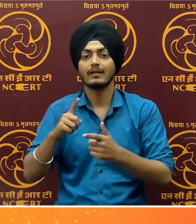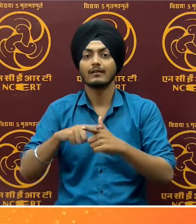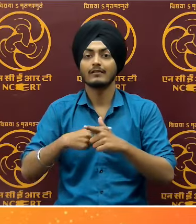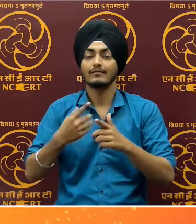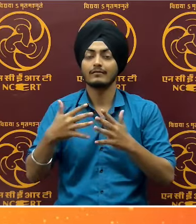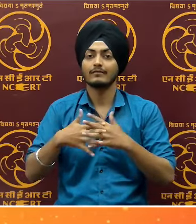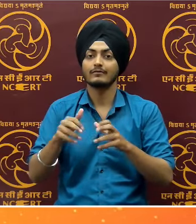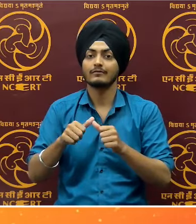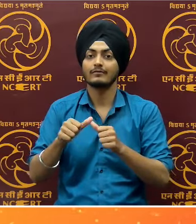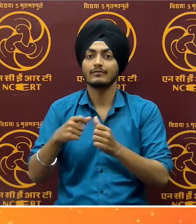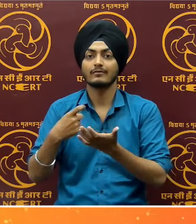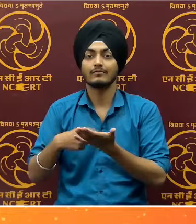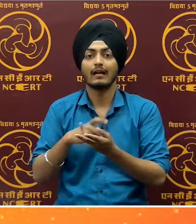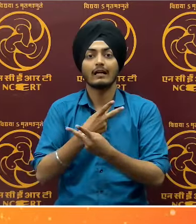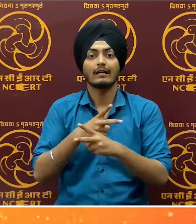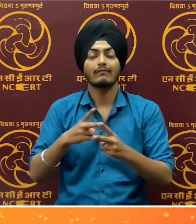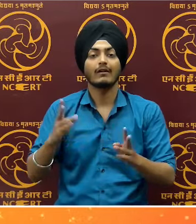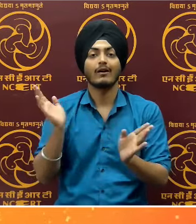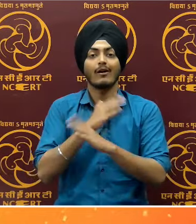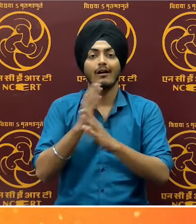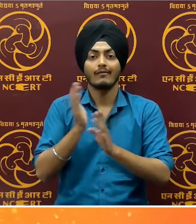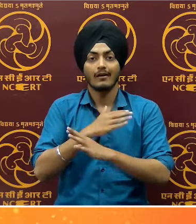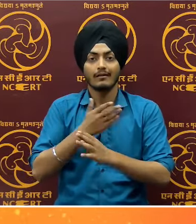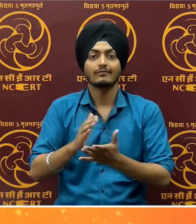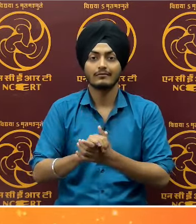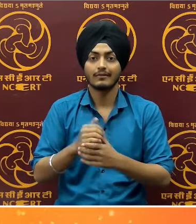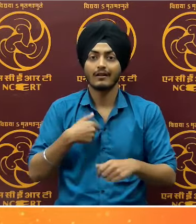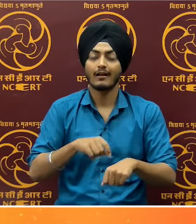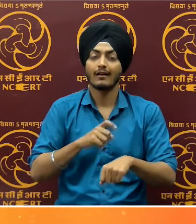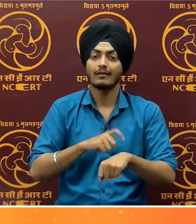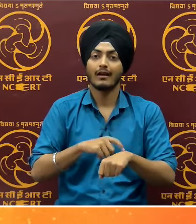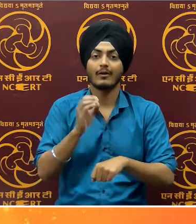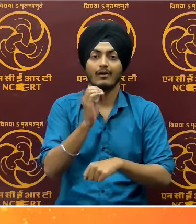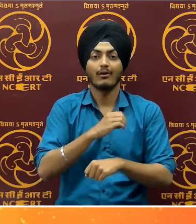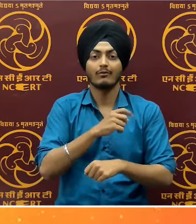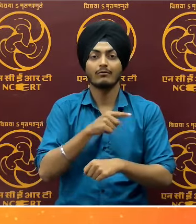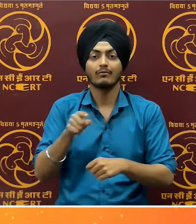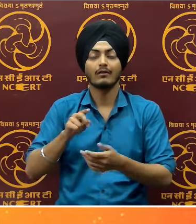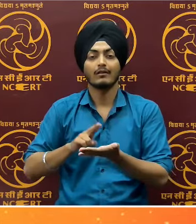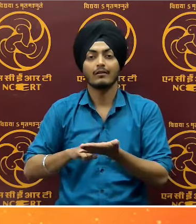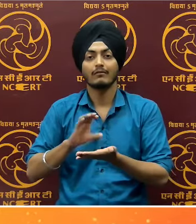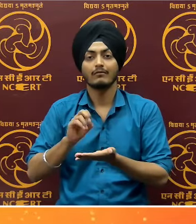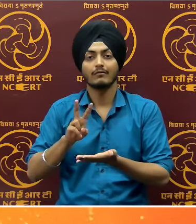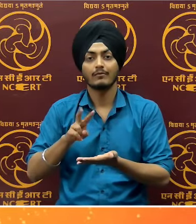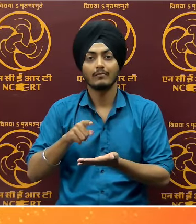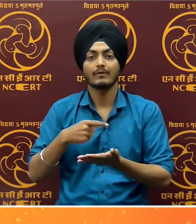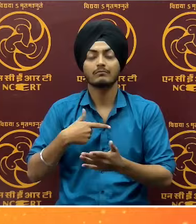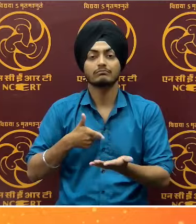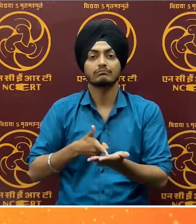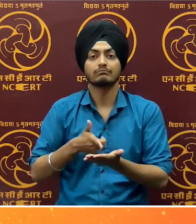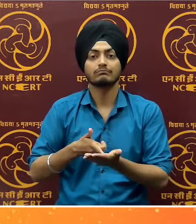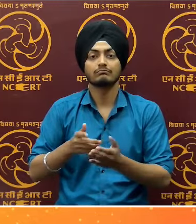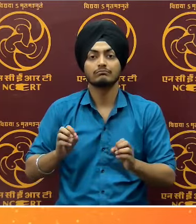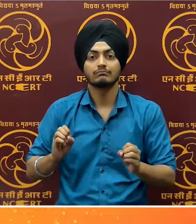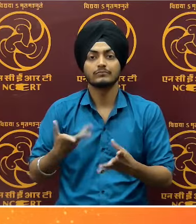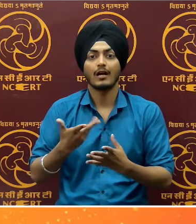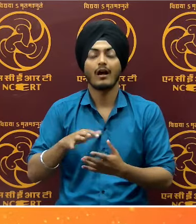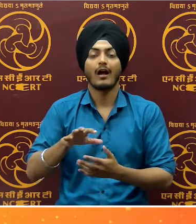kharif season. They also get time in between during October and November to produce